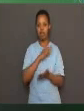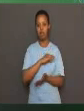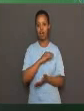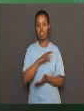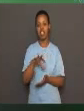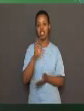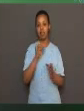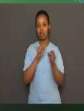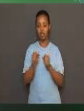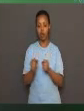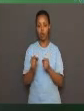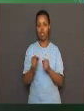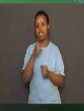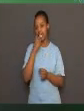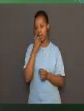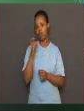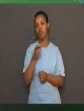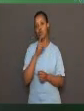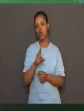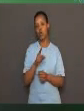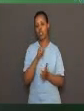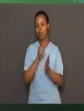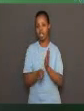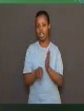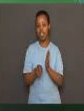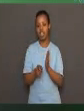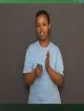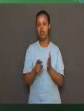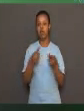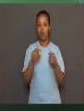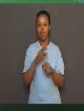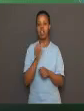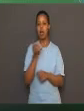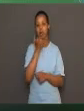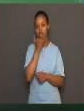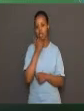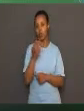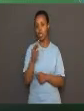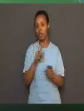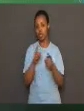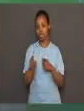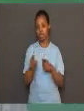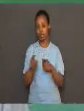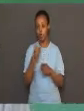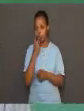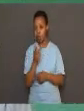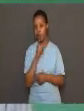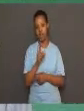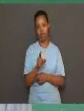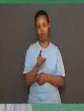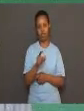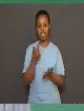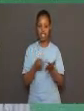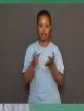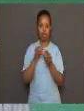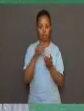through experience, such as trial and error, or through insight. We